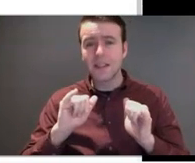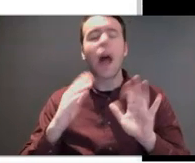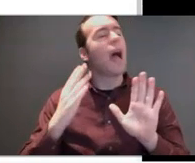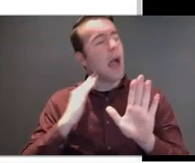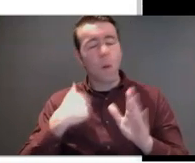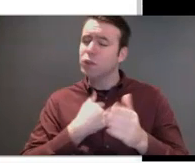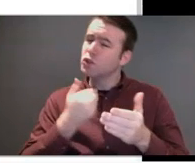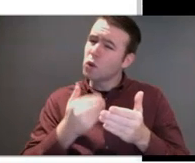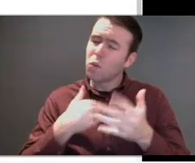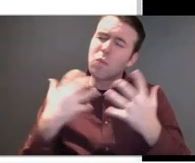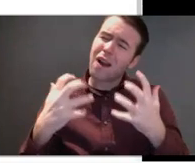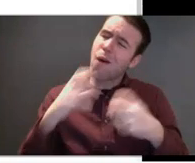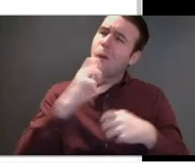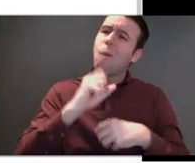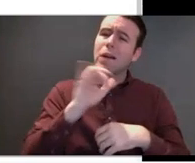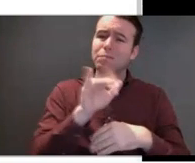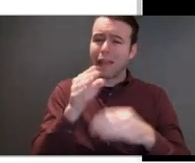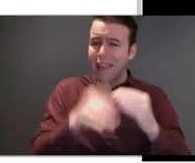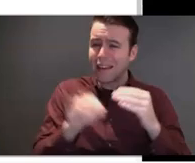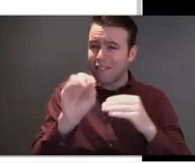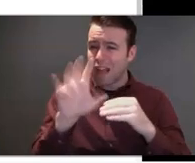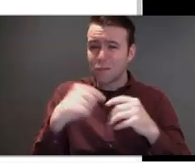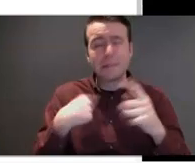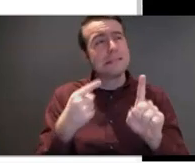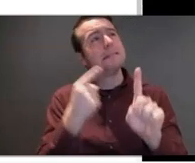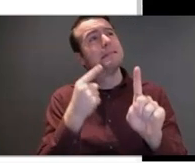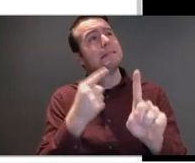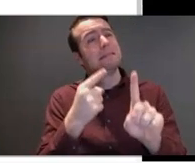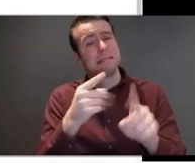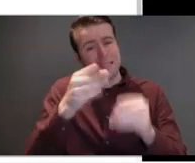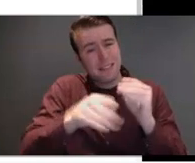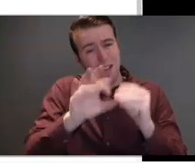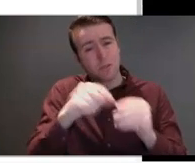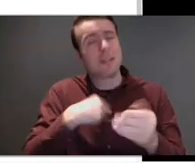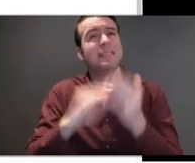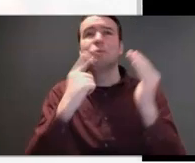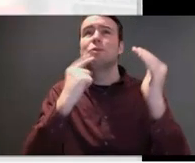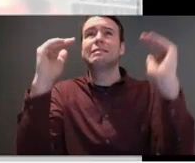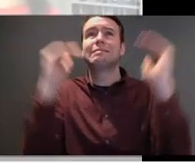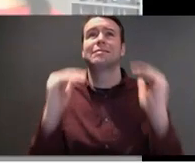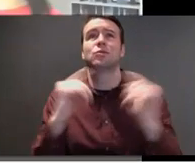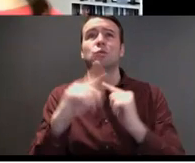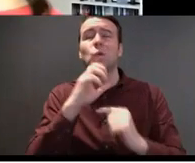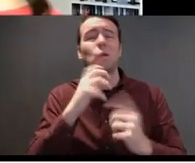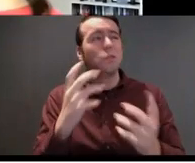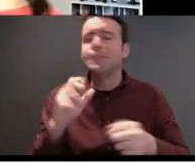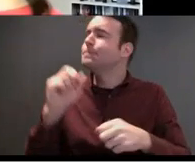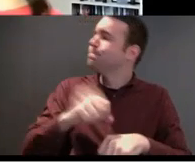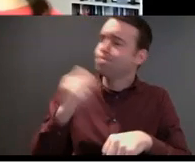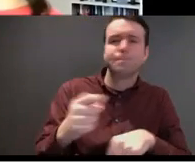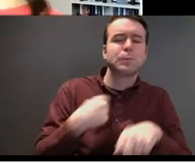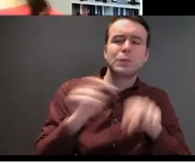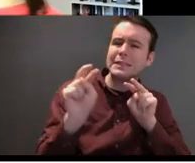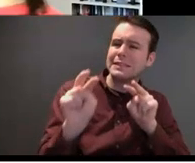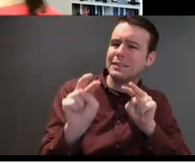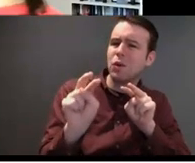we wanted to turn orange by Halloween, right? Or by October 31st. So Yeah, so I know that we were waiting to see